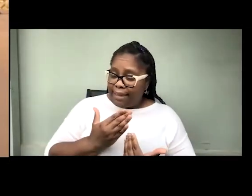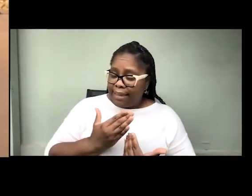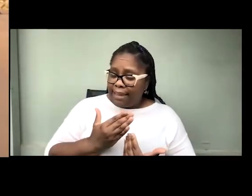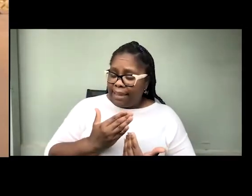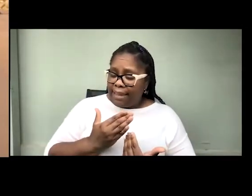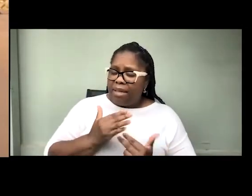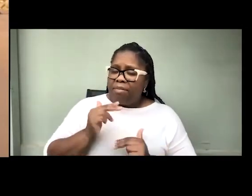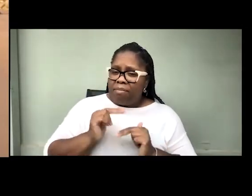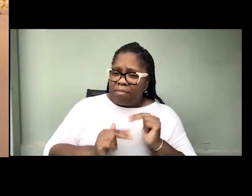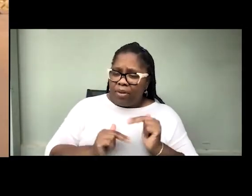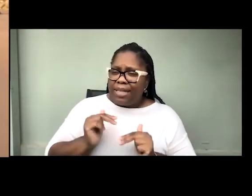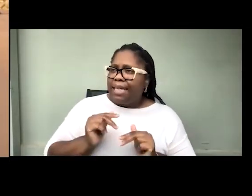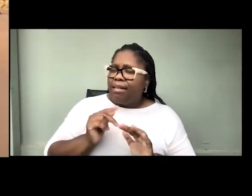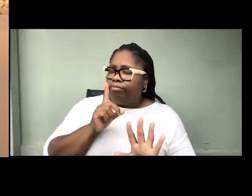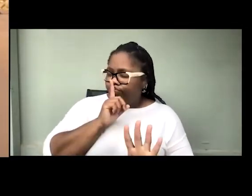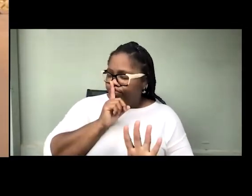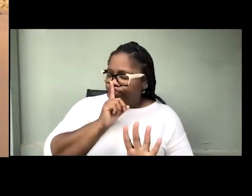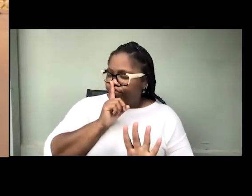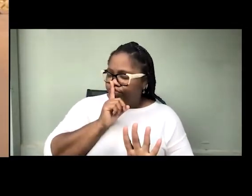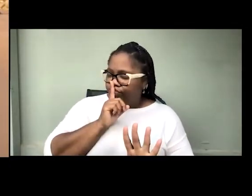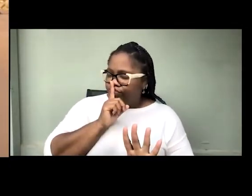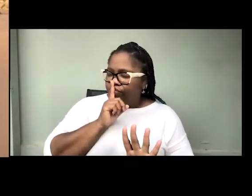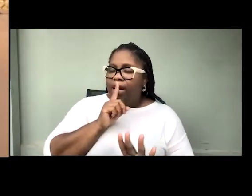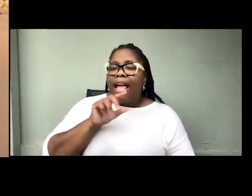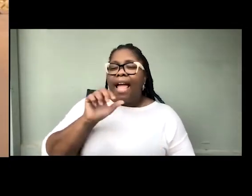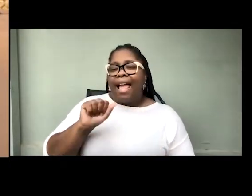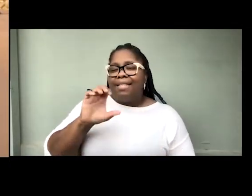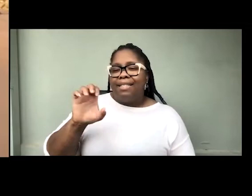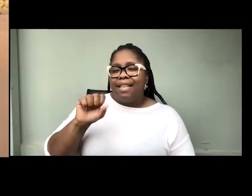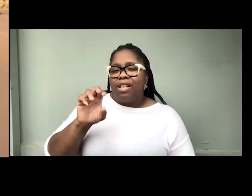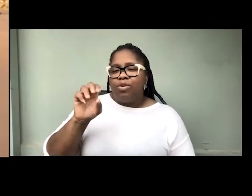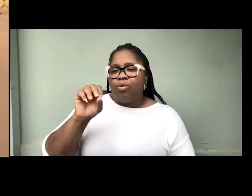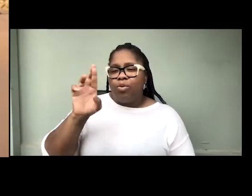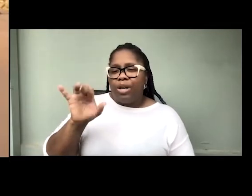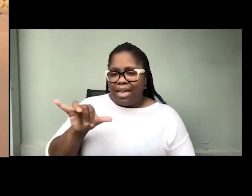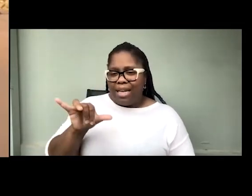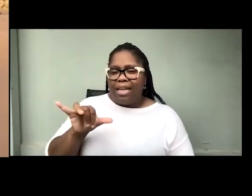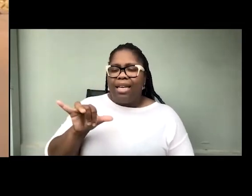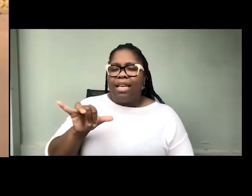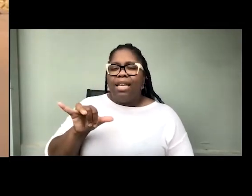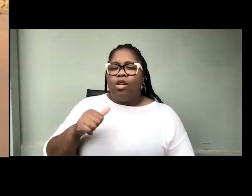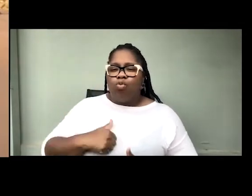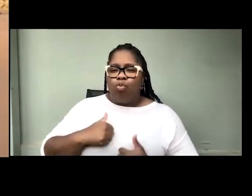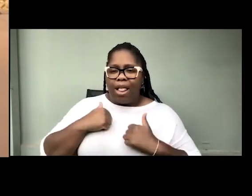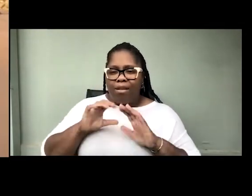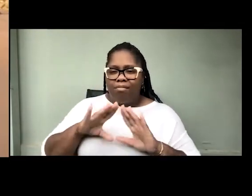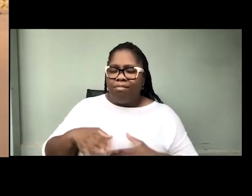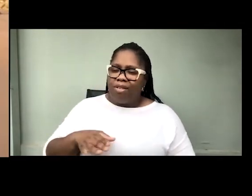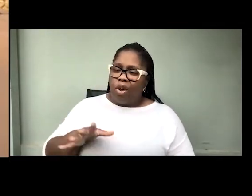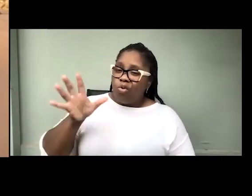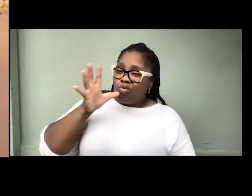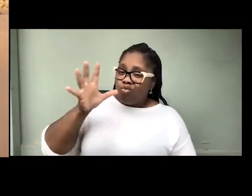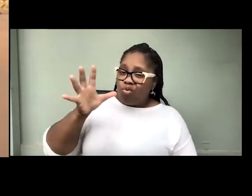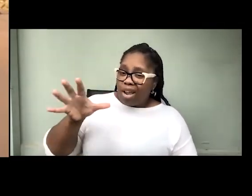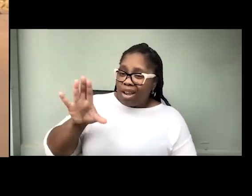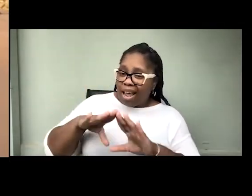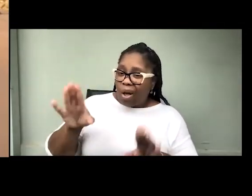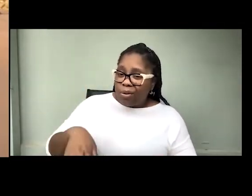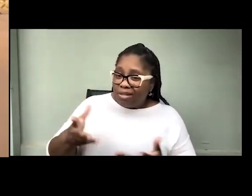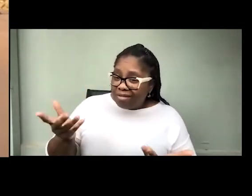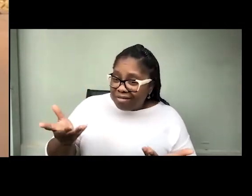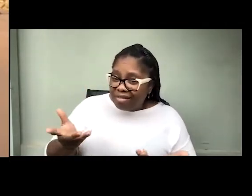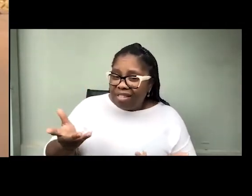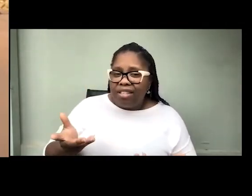build an accessory dwelling unit, or a granny flat as people call them. That's an opportunity for a caregiver to live on